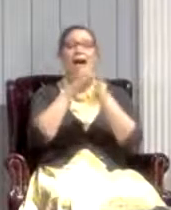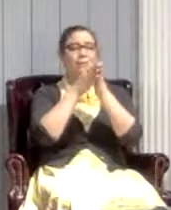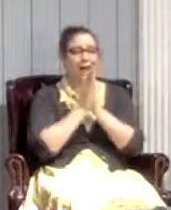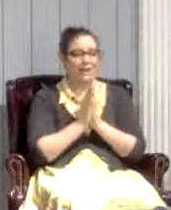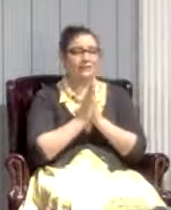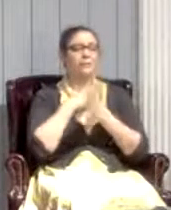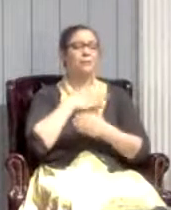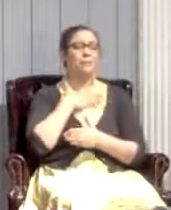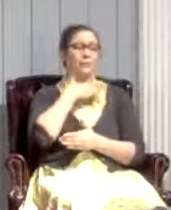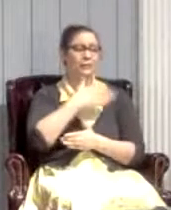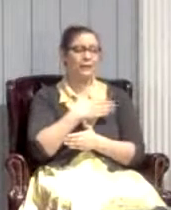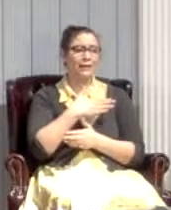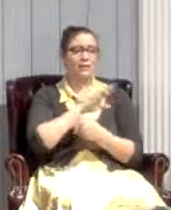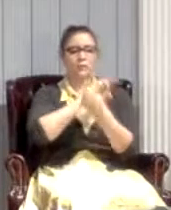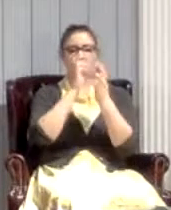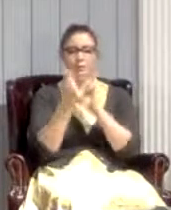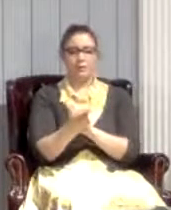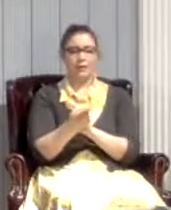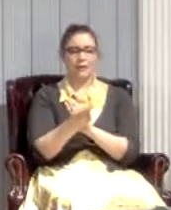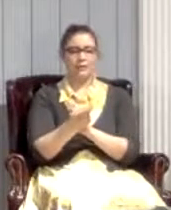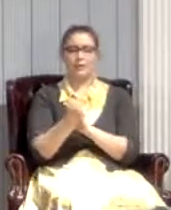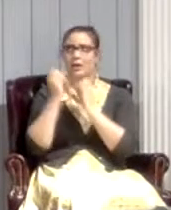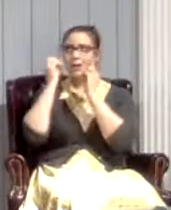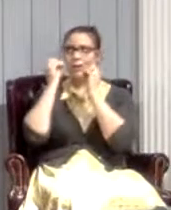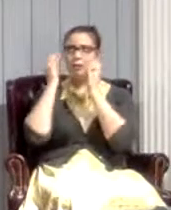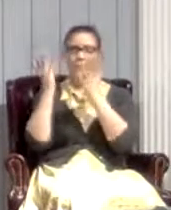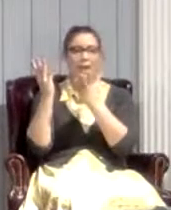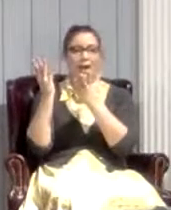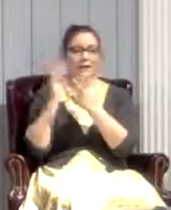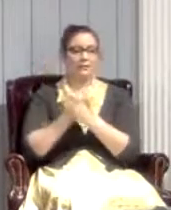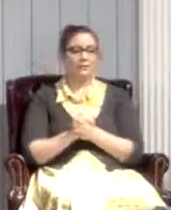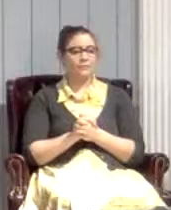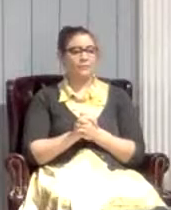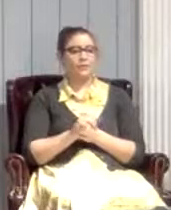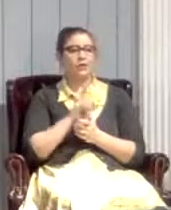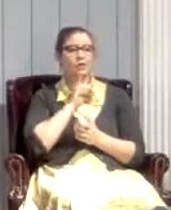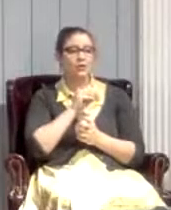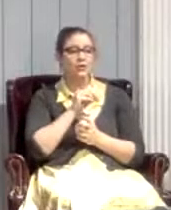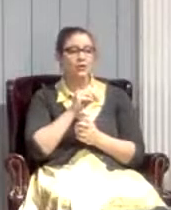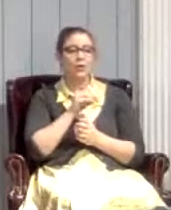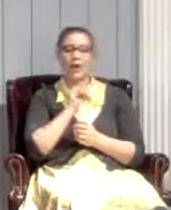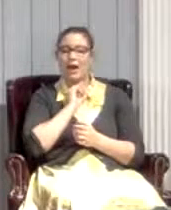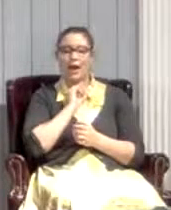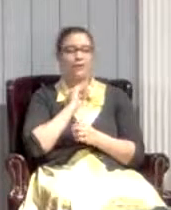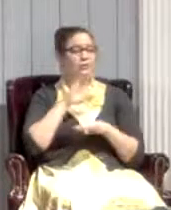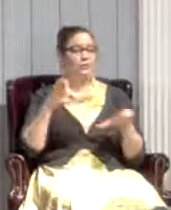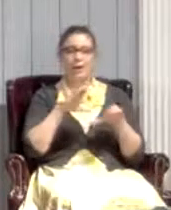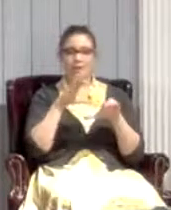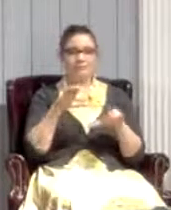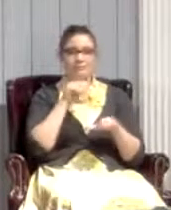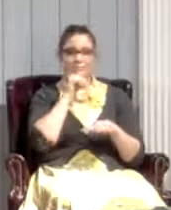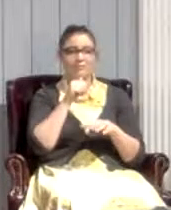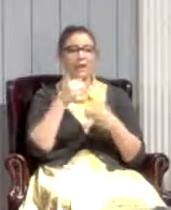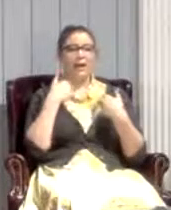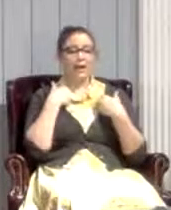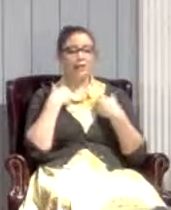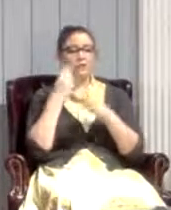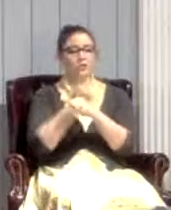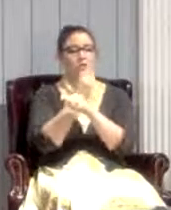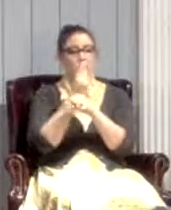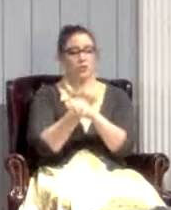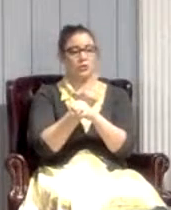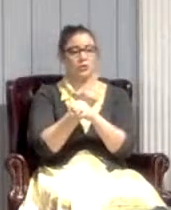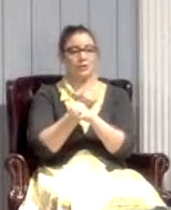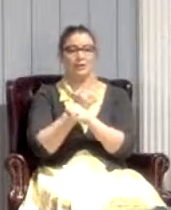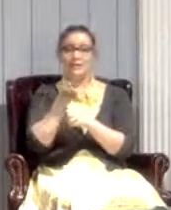you, please, to repent and comply with the beseeching so that I don't have to use the second tool, which is